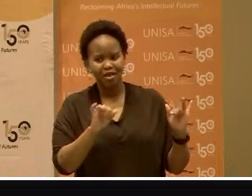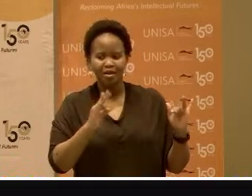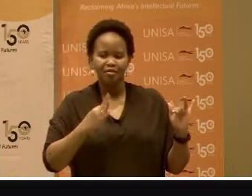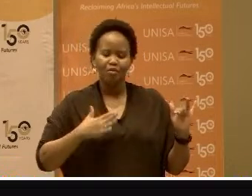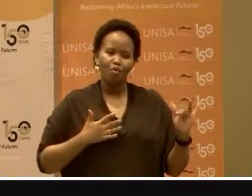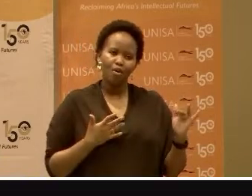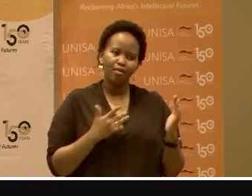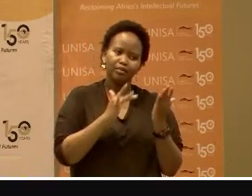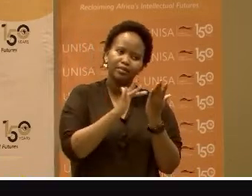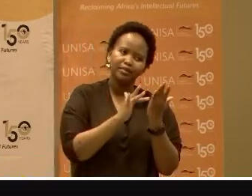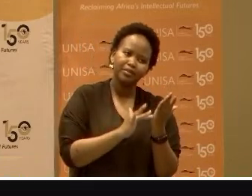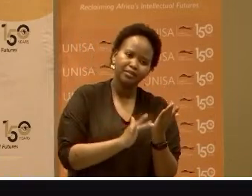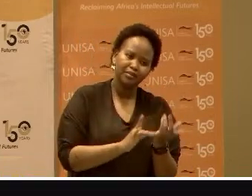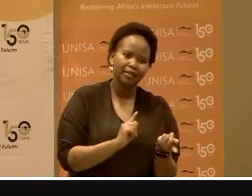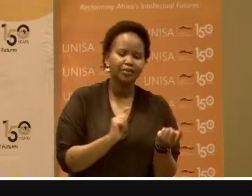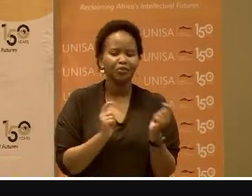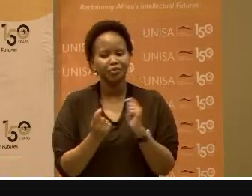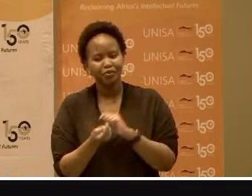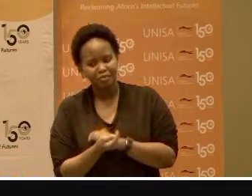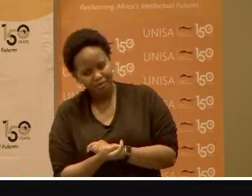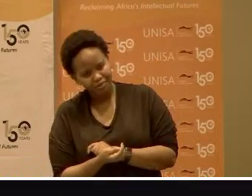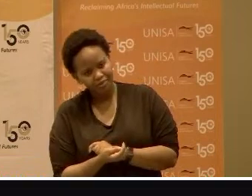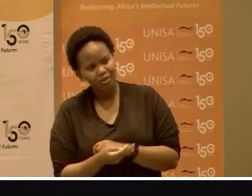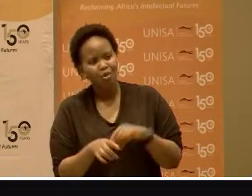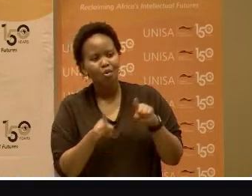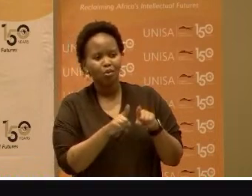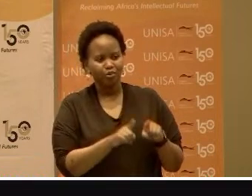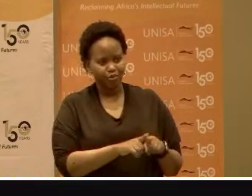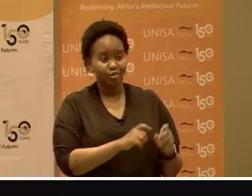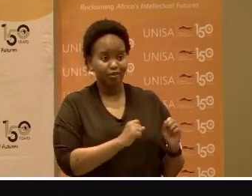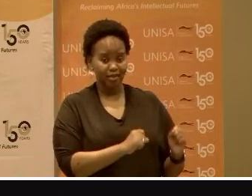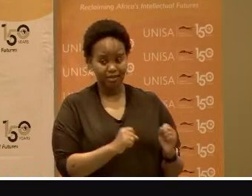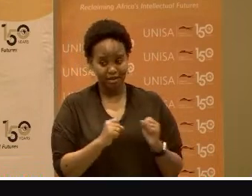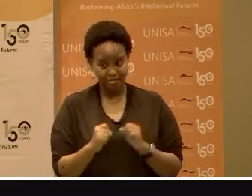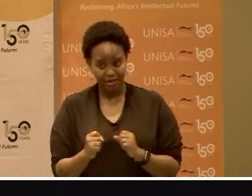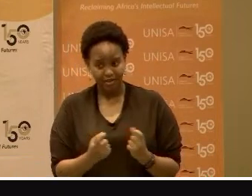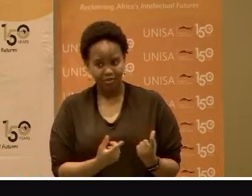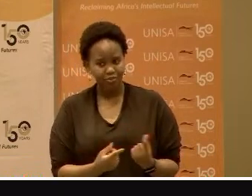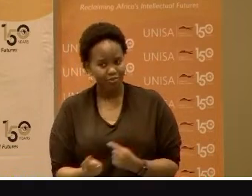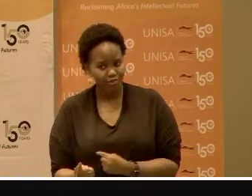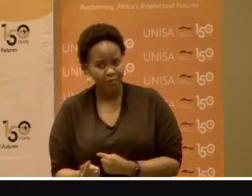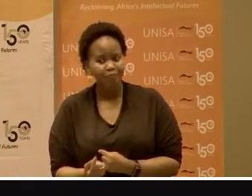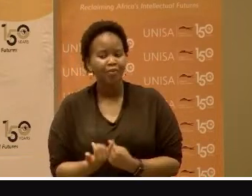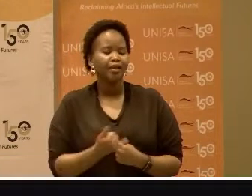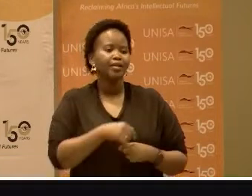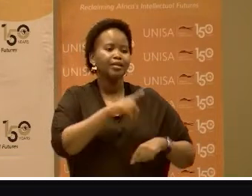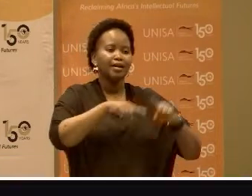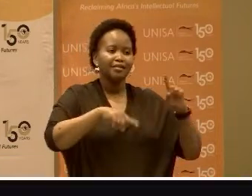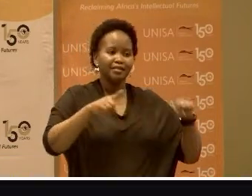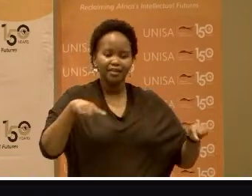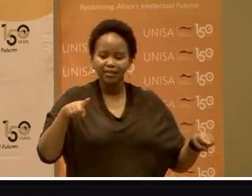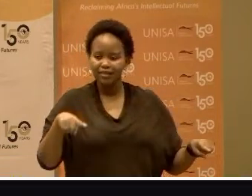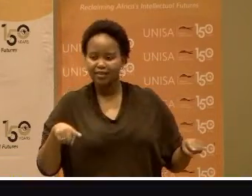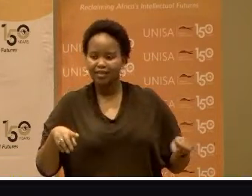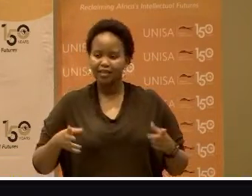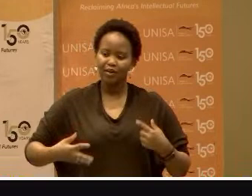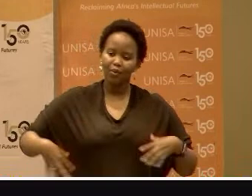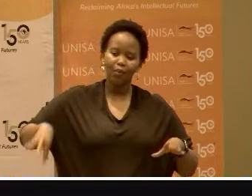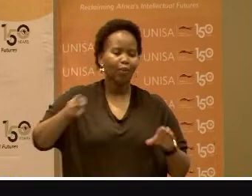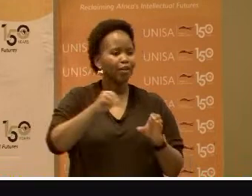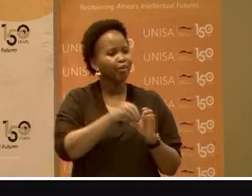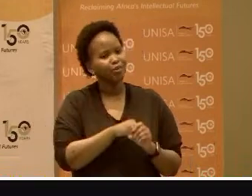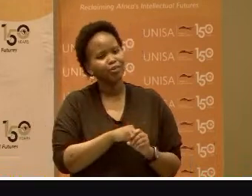going to be sustainability. There is going to be diversity and inclusion, and there is going to be wellness. There is going to be